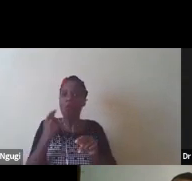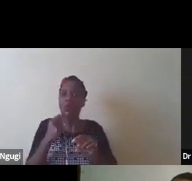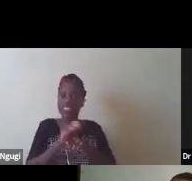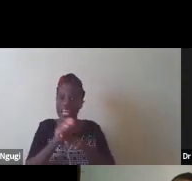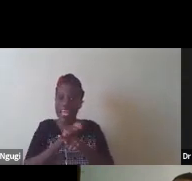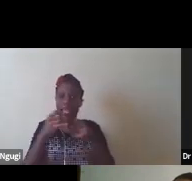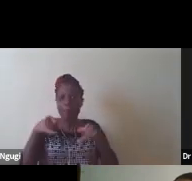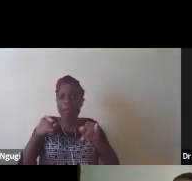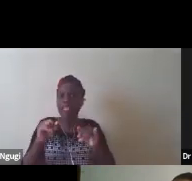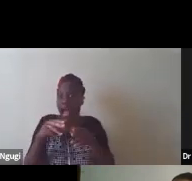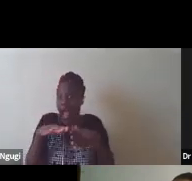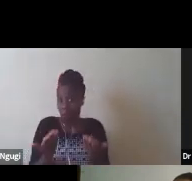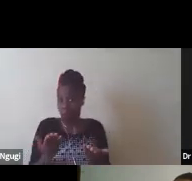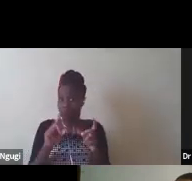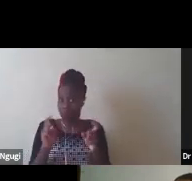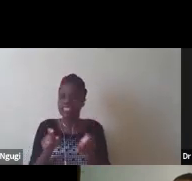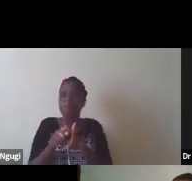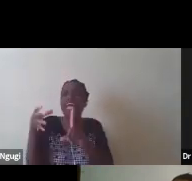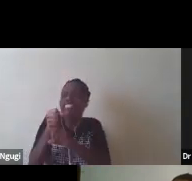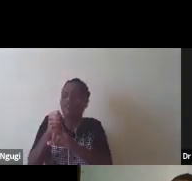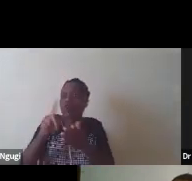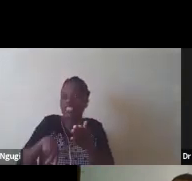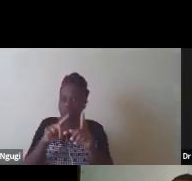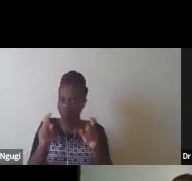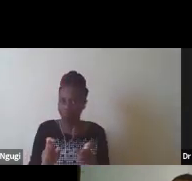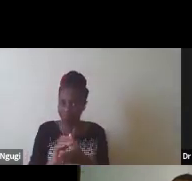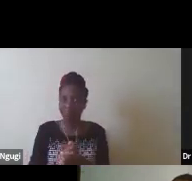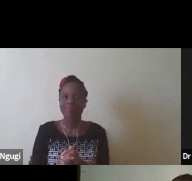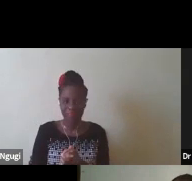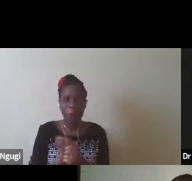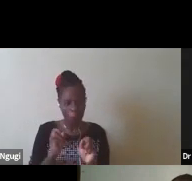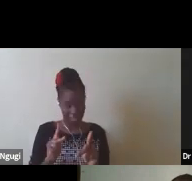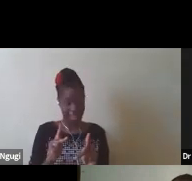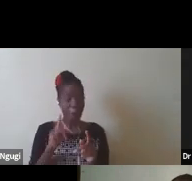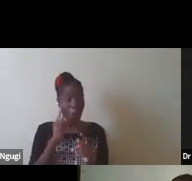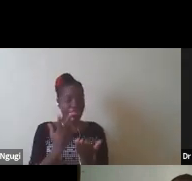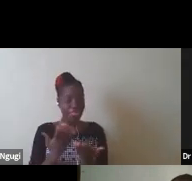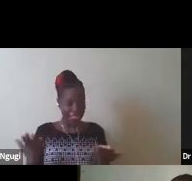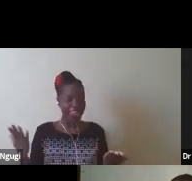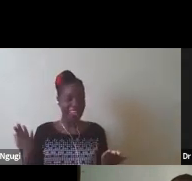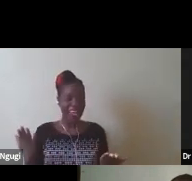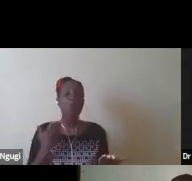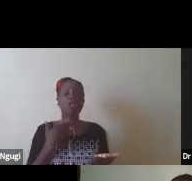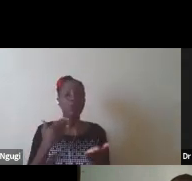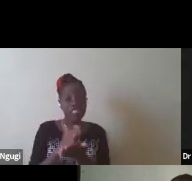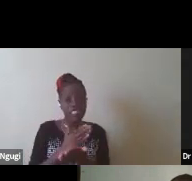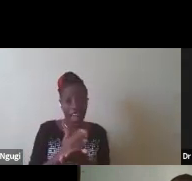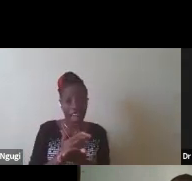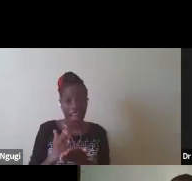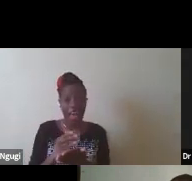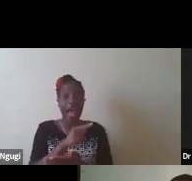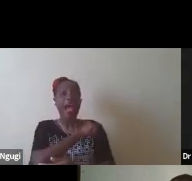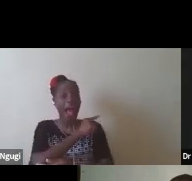been implemented or achieved in Ghana? One thing I can share, for instance, is the fact that the